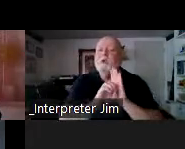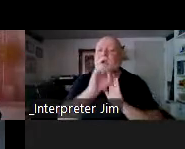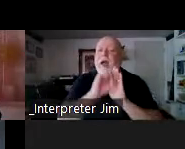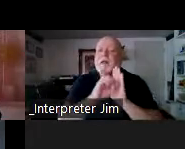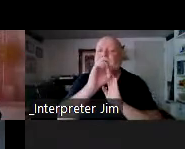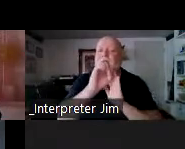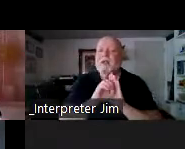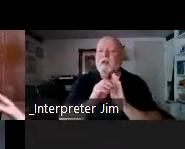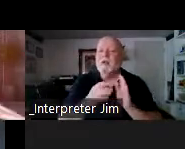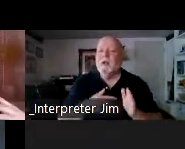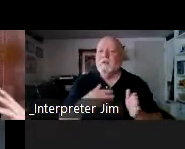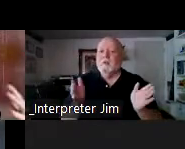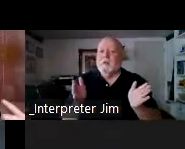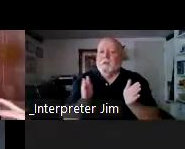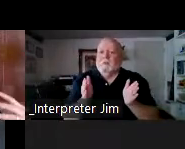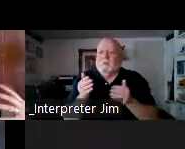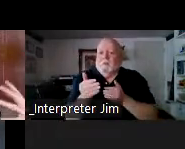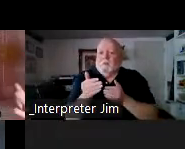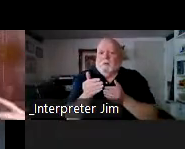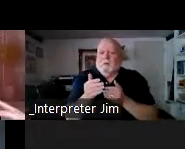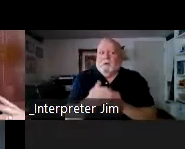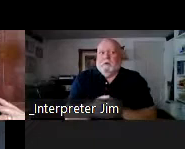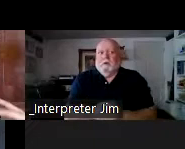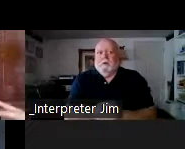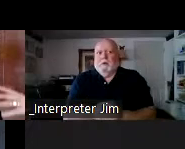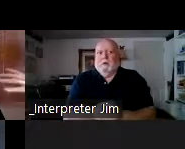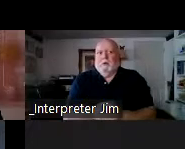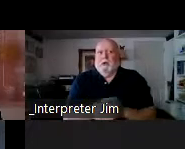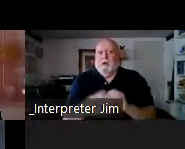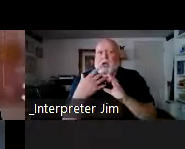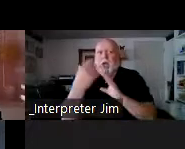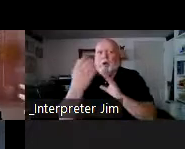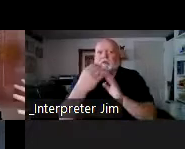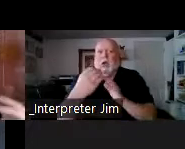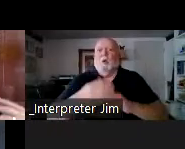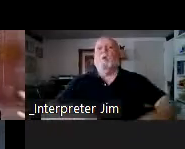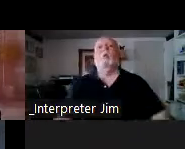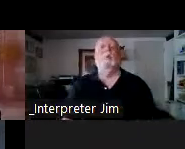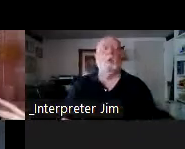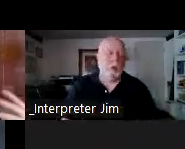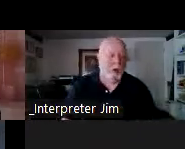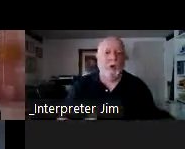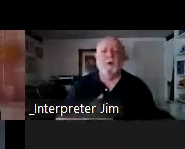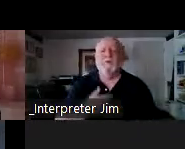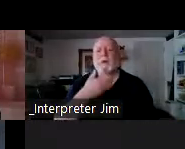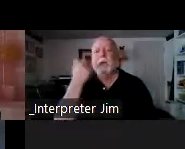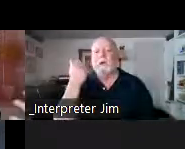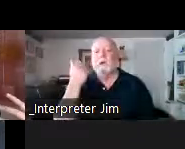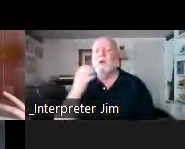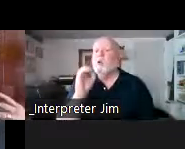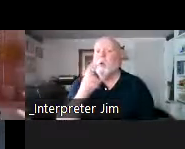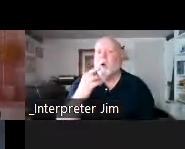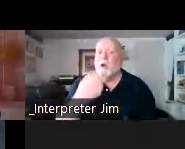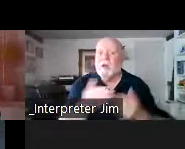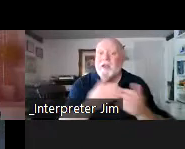you're going to feel better. Even rooms or buildings that have higher ceilings, people do better. They think better.